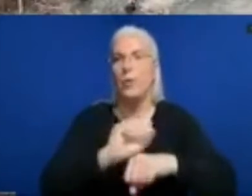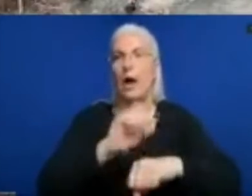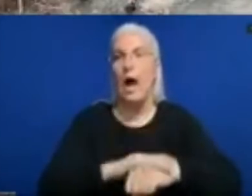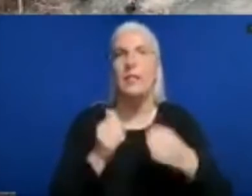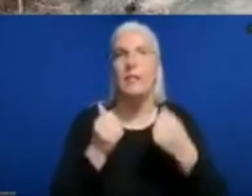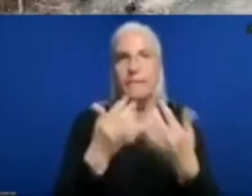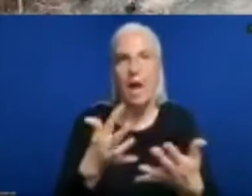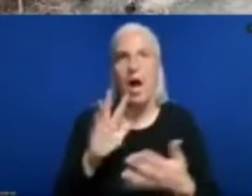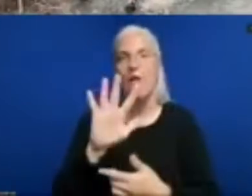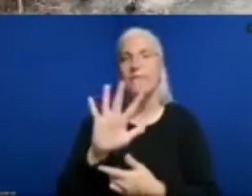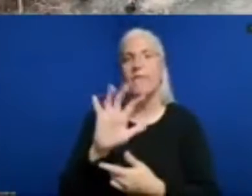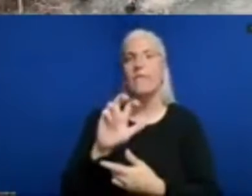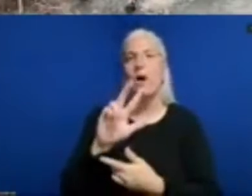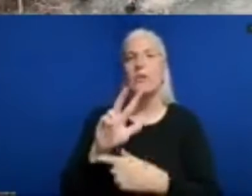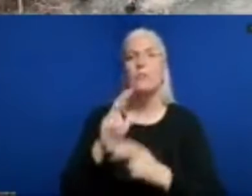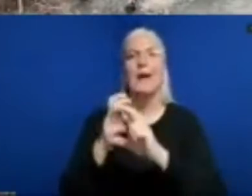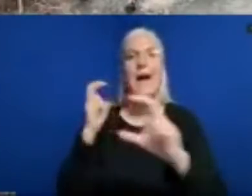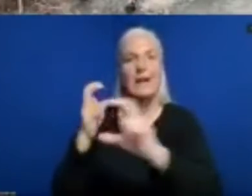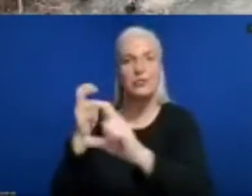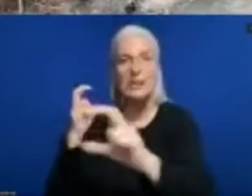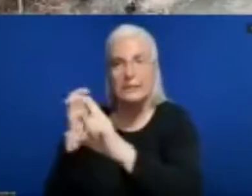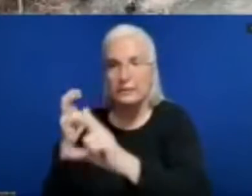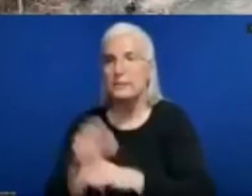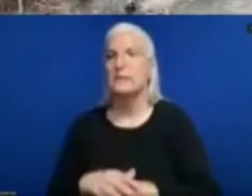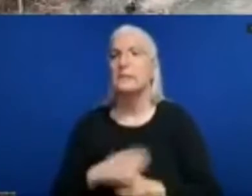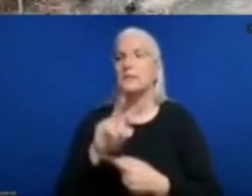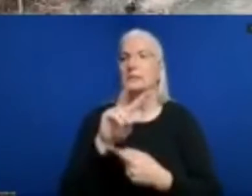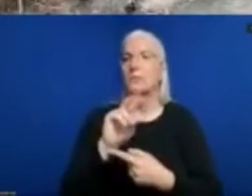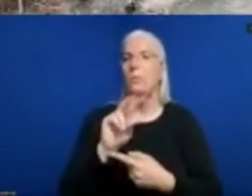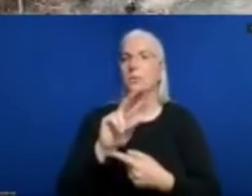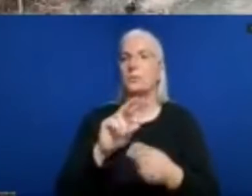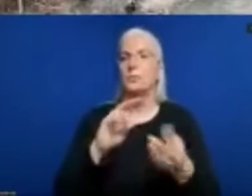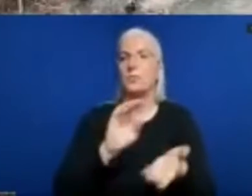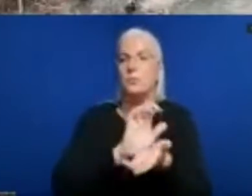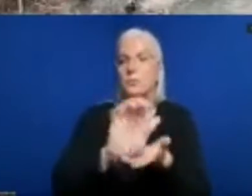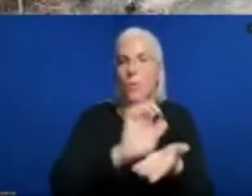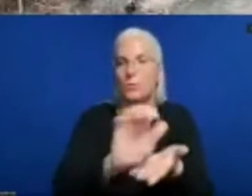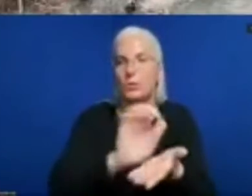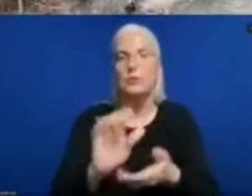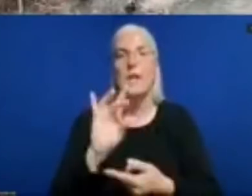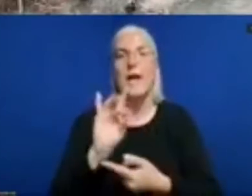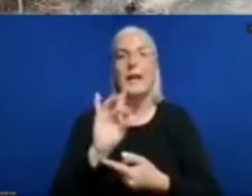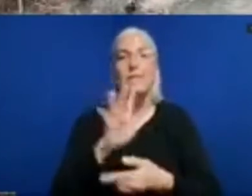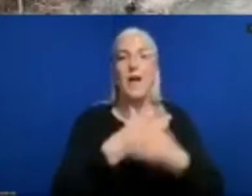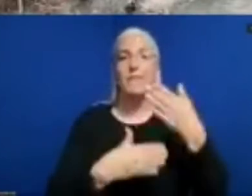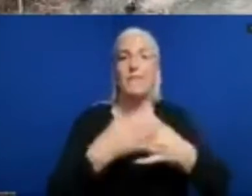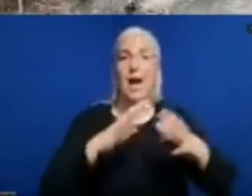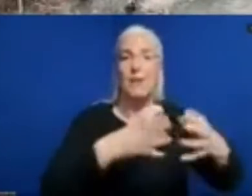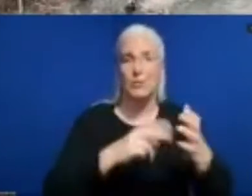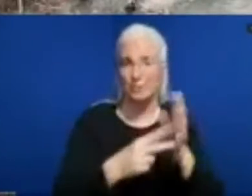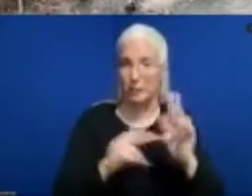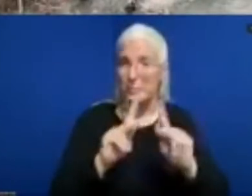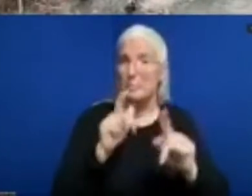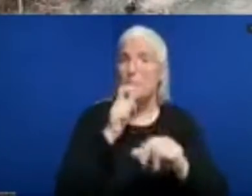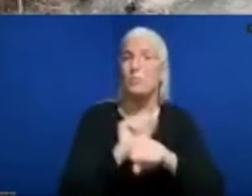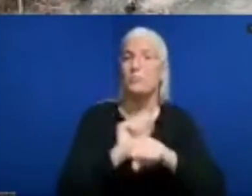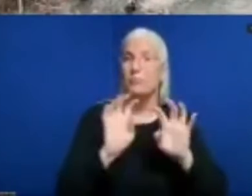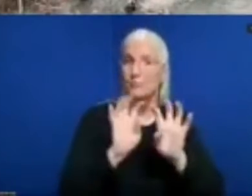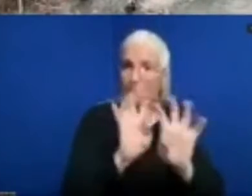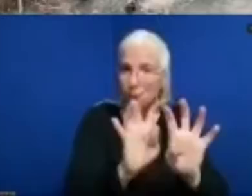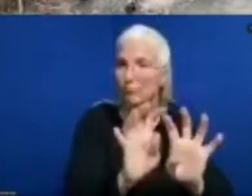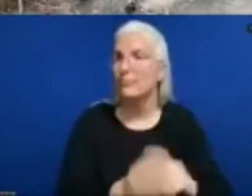crews, and 20 helicopters. 5 counties in Northern California have been impacted by this fire, including